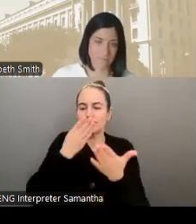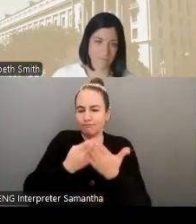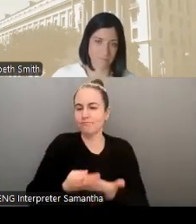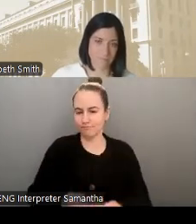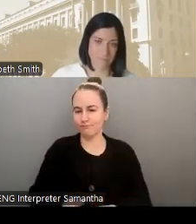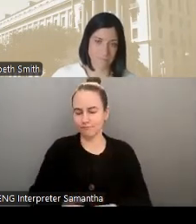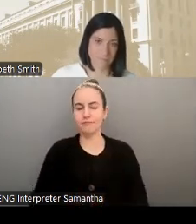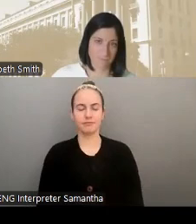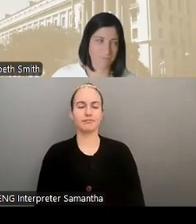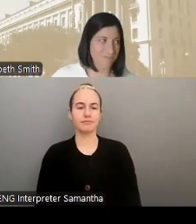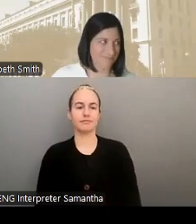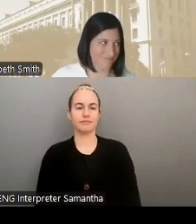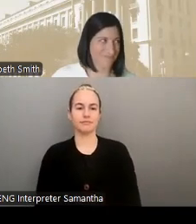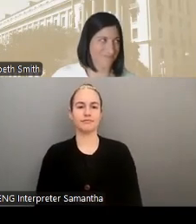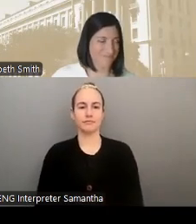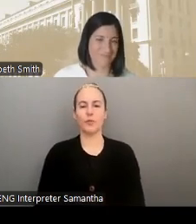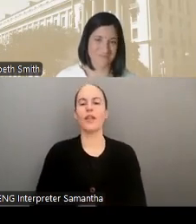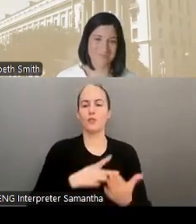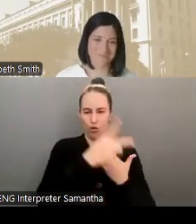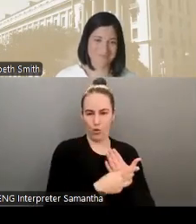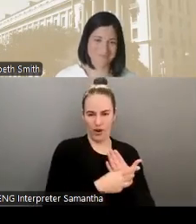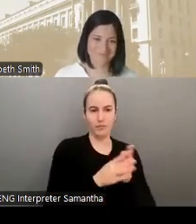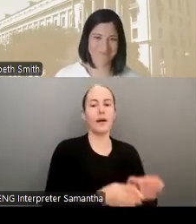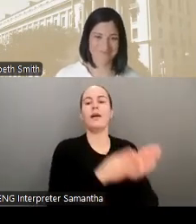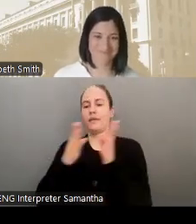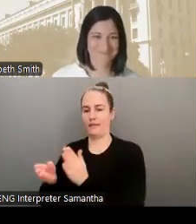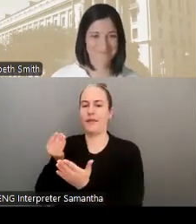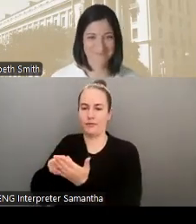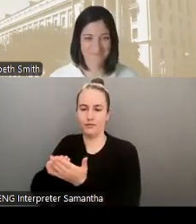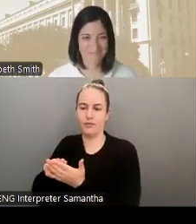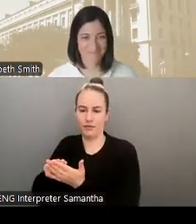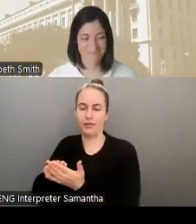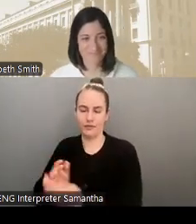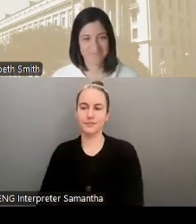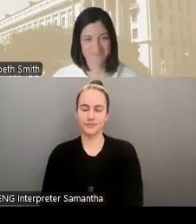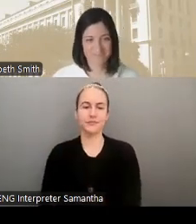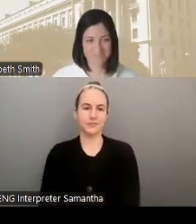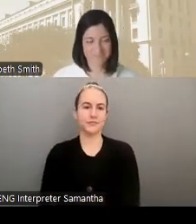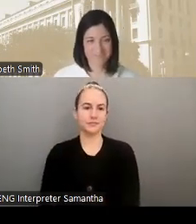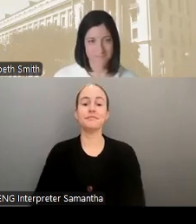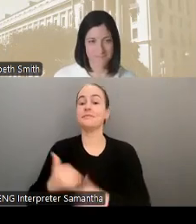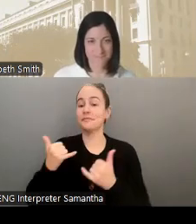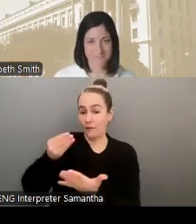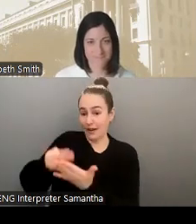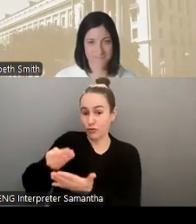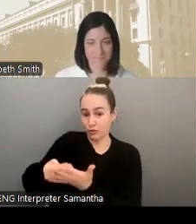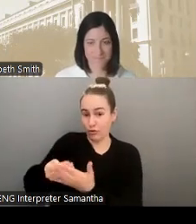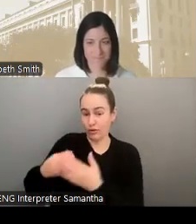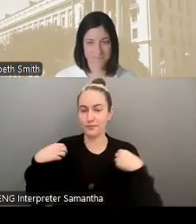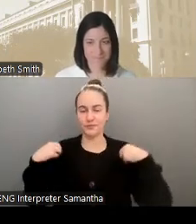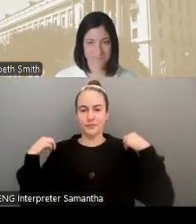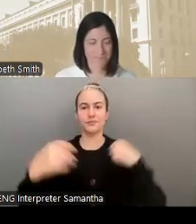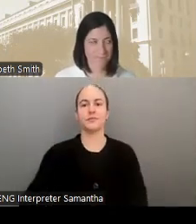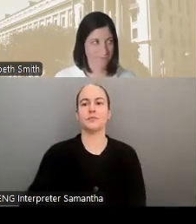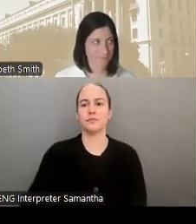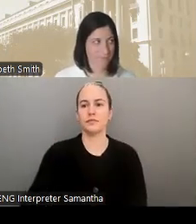going to move over to the financial side, Elizabeth, if you don't mind. So now we have the financial review. And in the financial